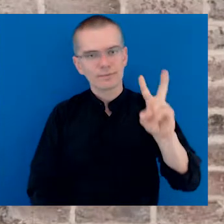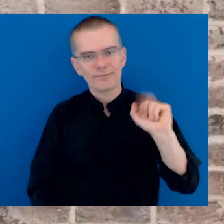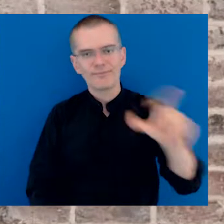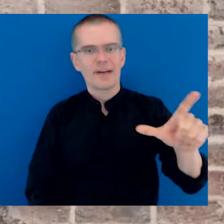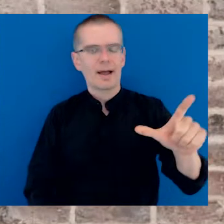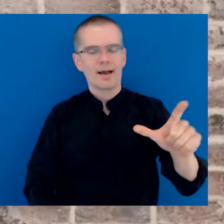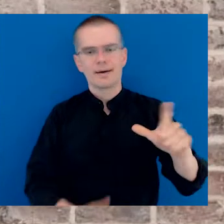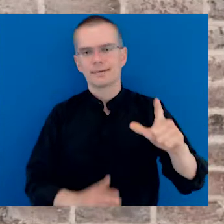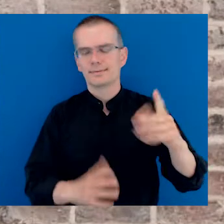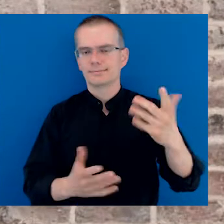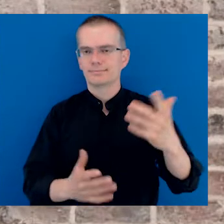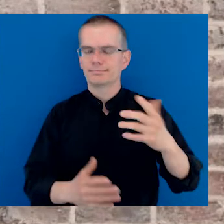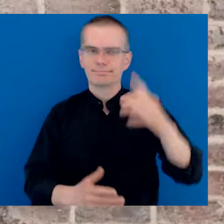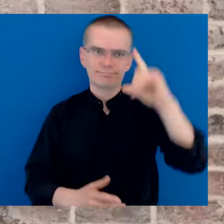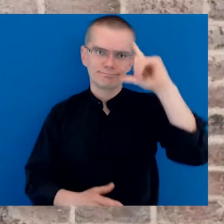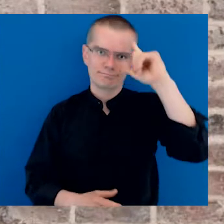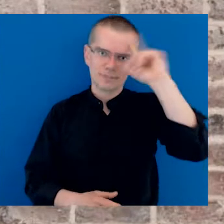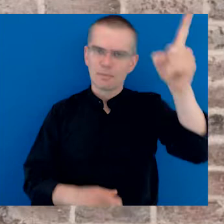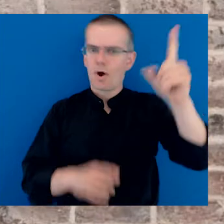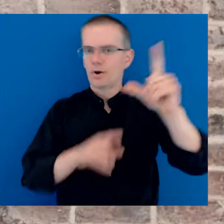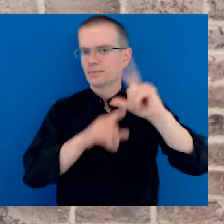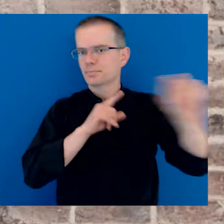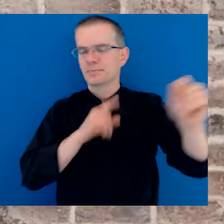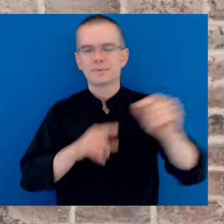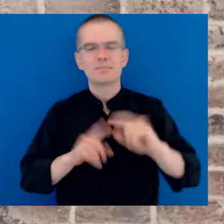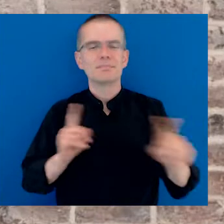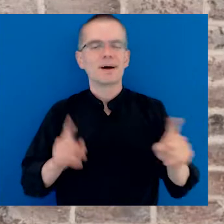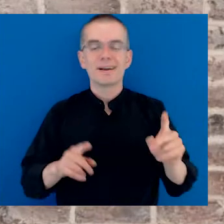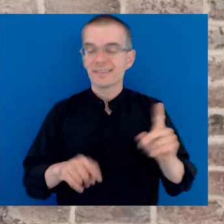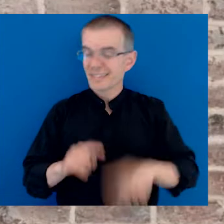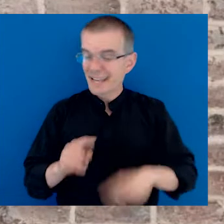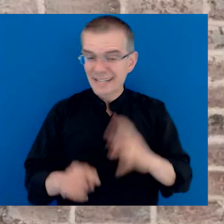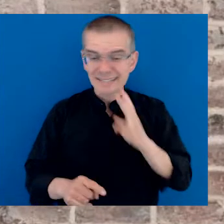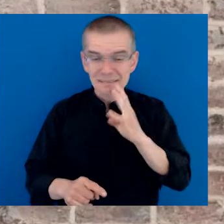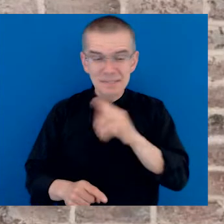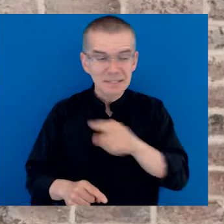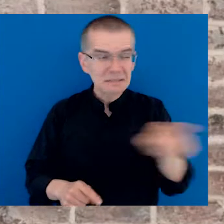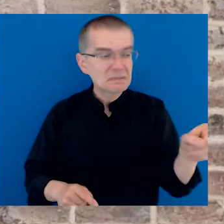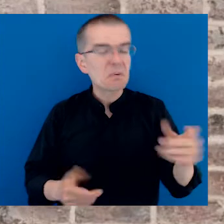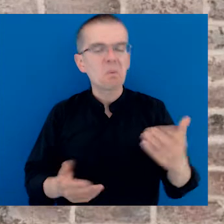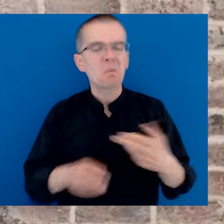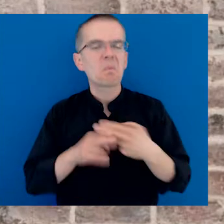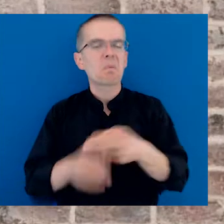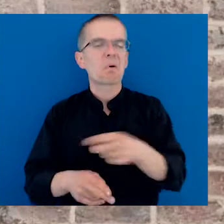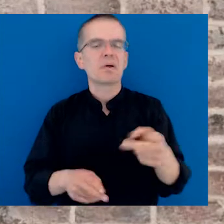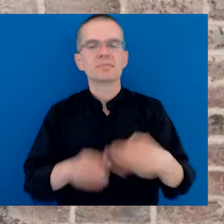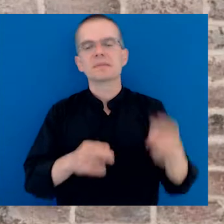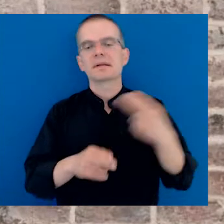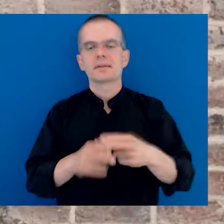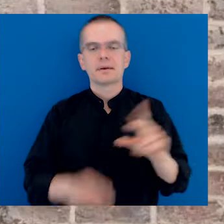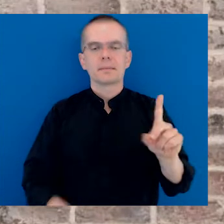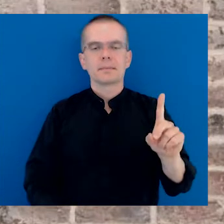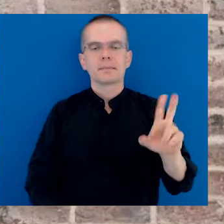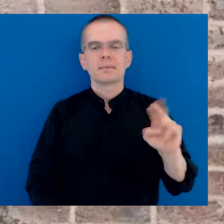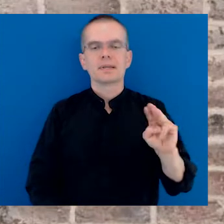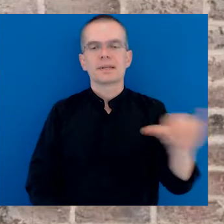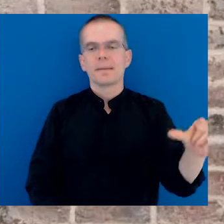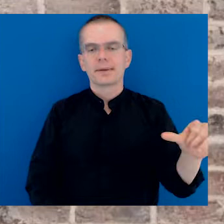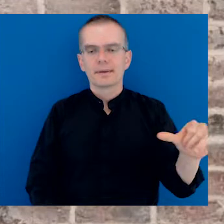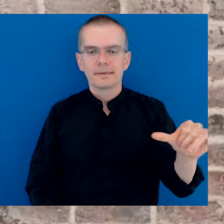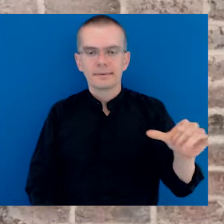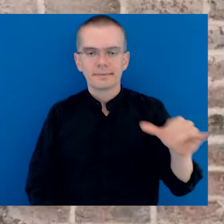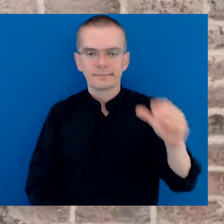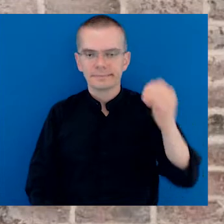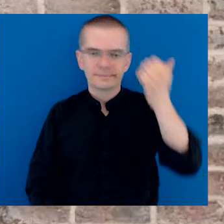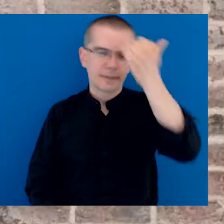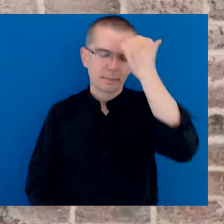school. He was so smart, but they called everybody dummy who couldn't speak, you know? And so